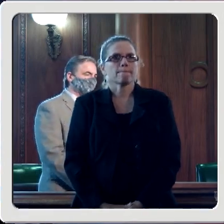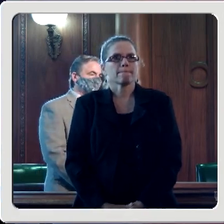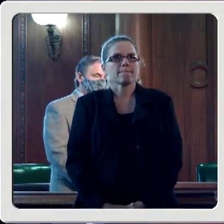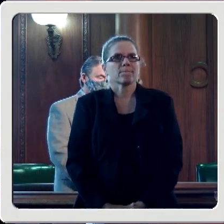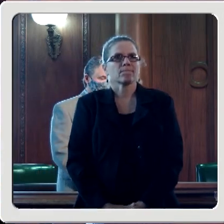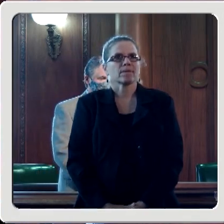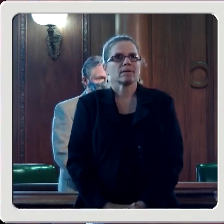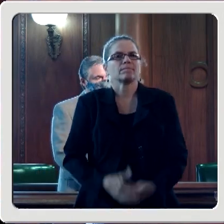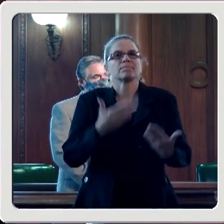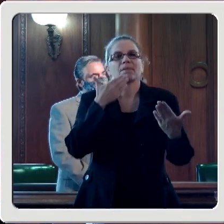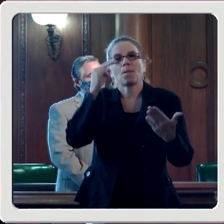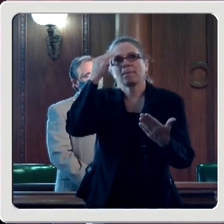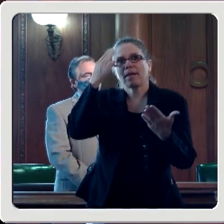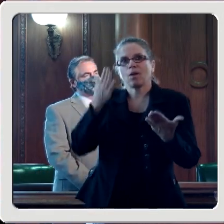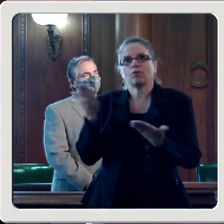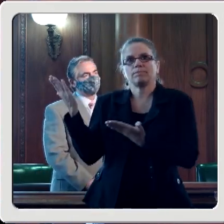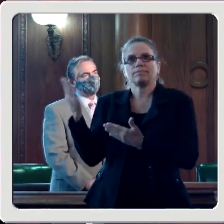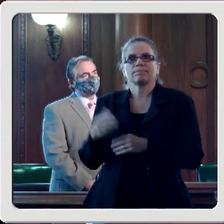Thank you very much, Mayor.